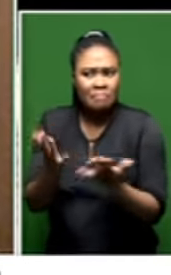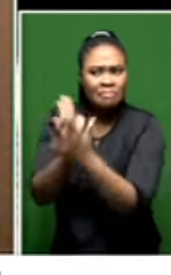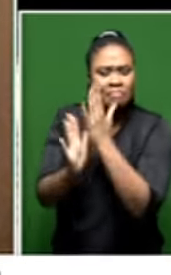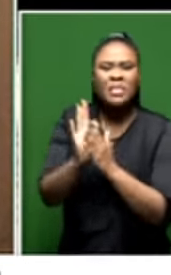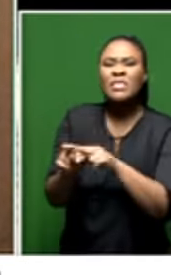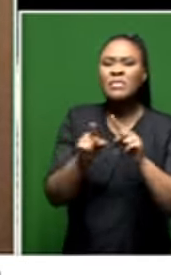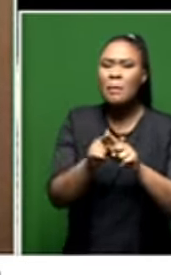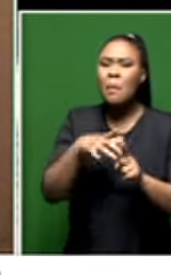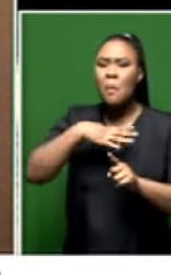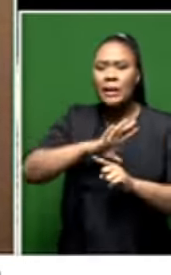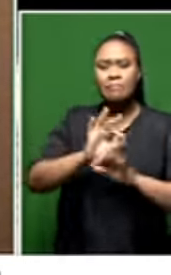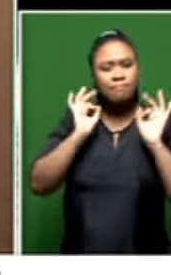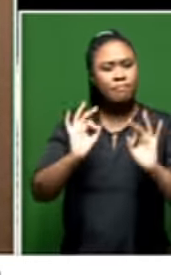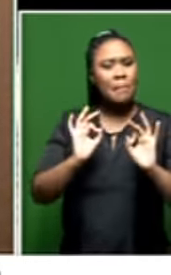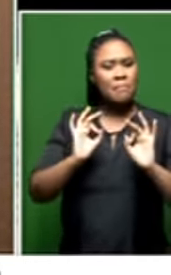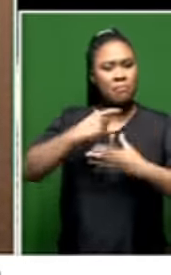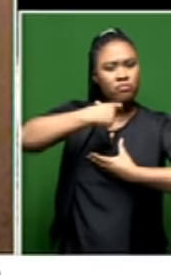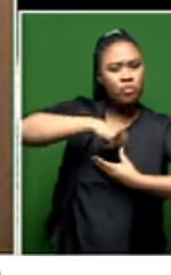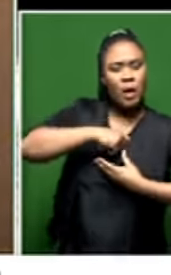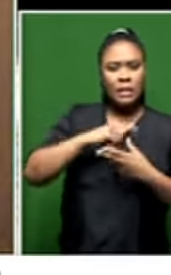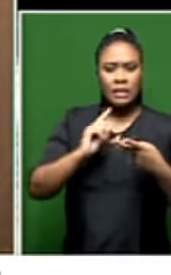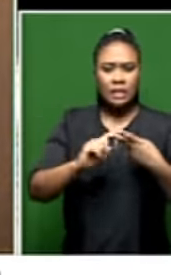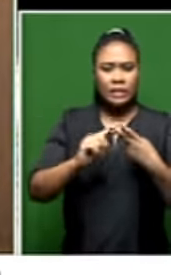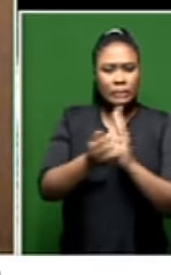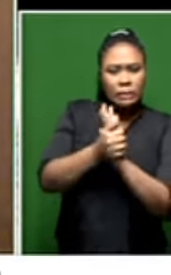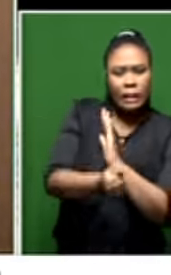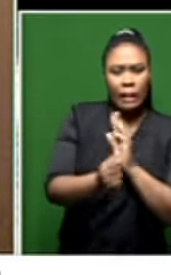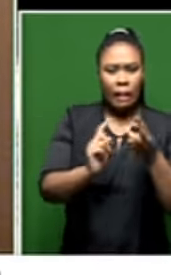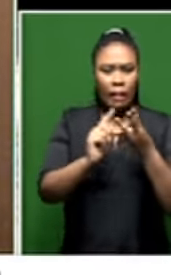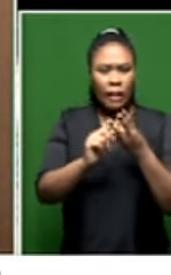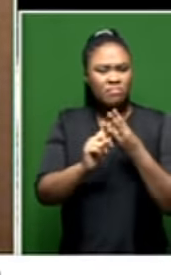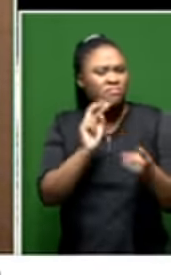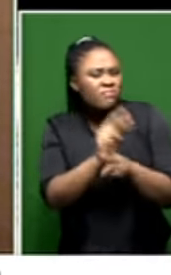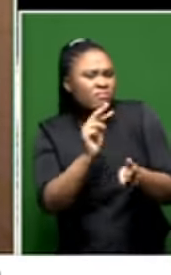are we looking for in a Chief Justice? What are those qualities we're looking for?